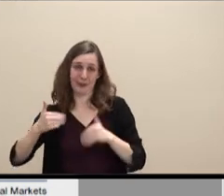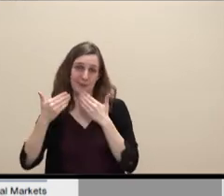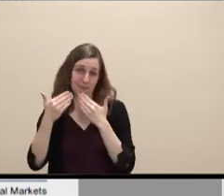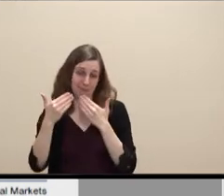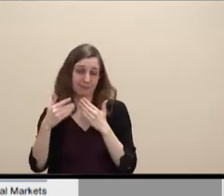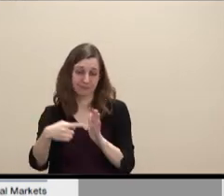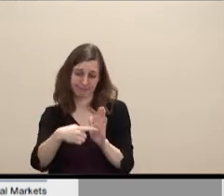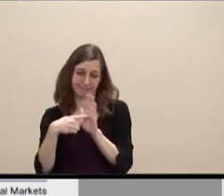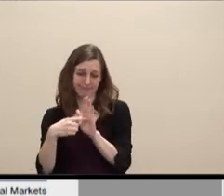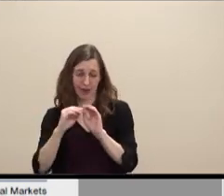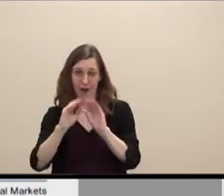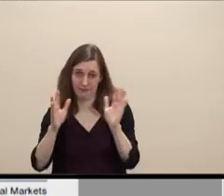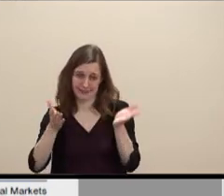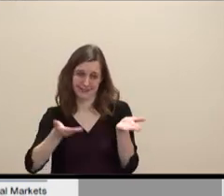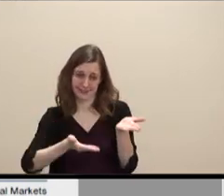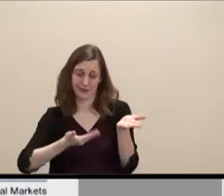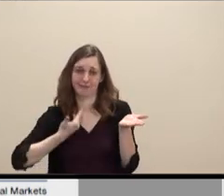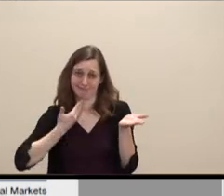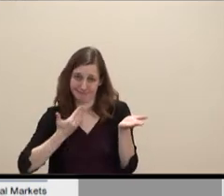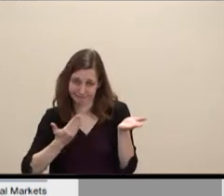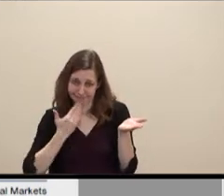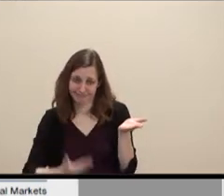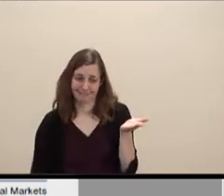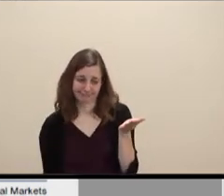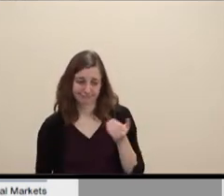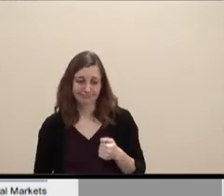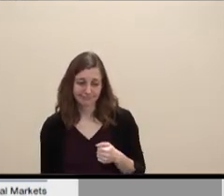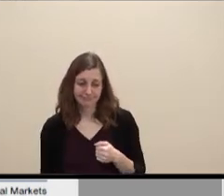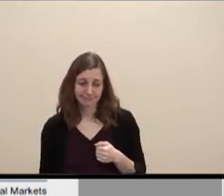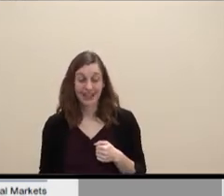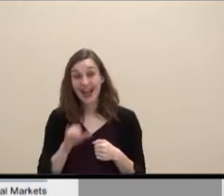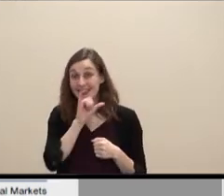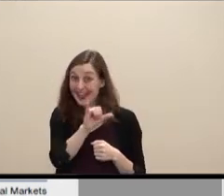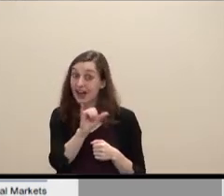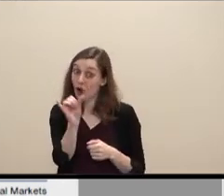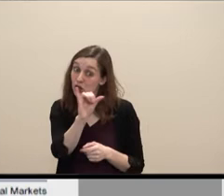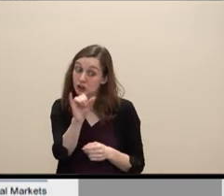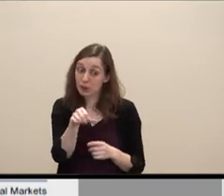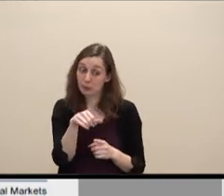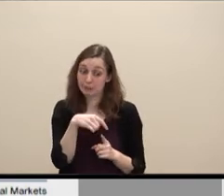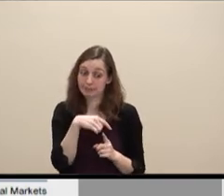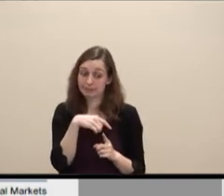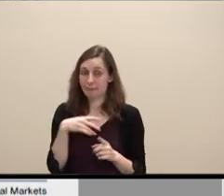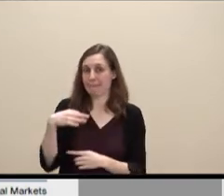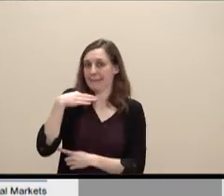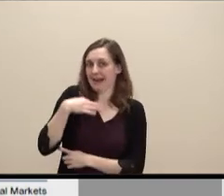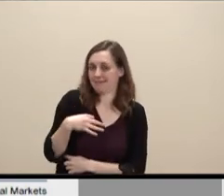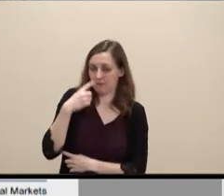And that, again, also goes a long way towards helping to create capacity for future programs.